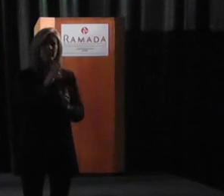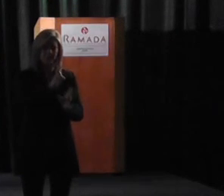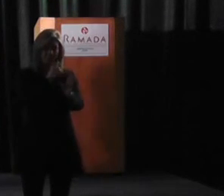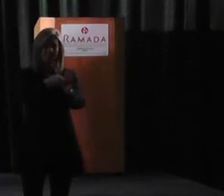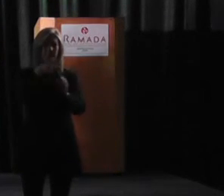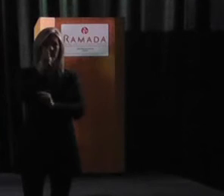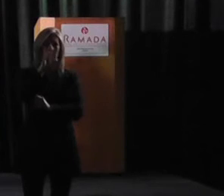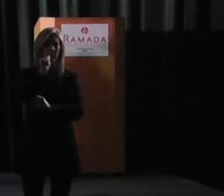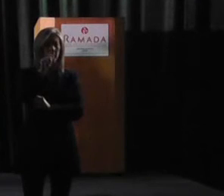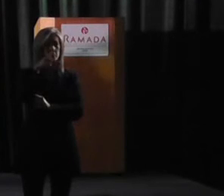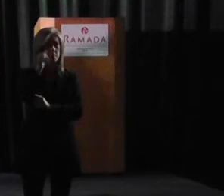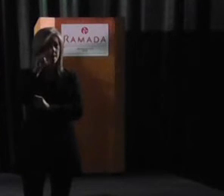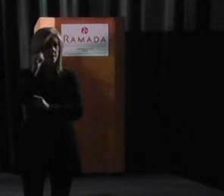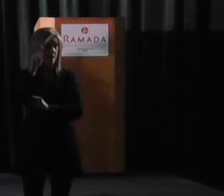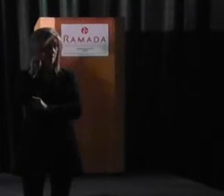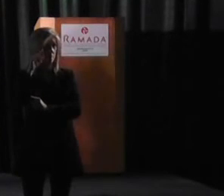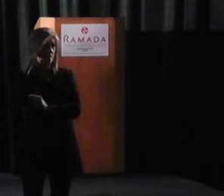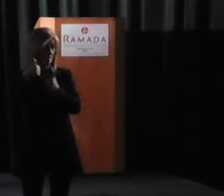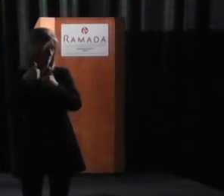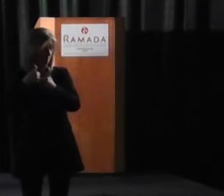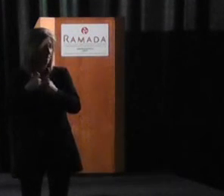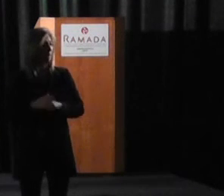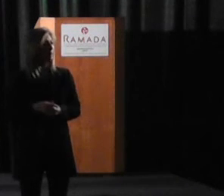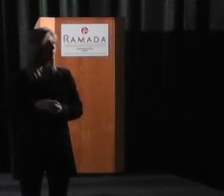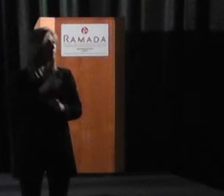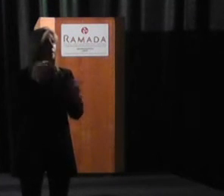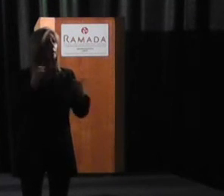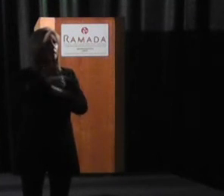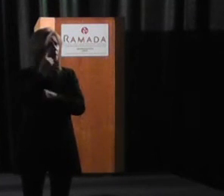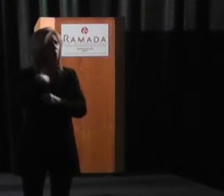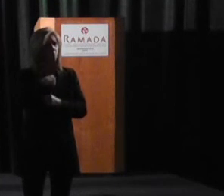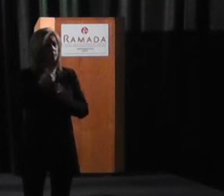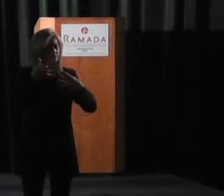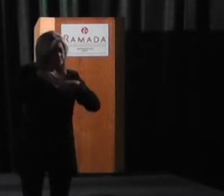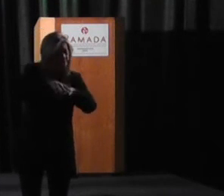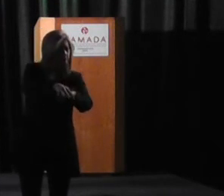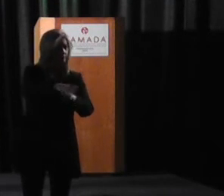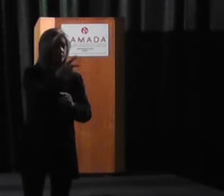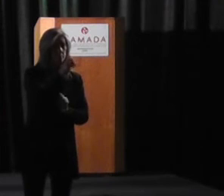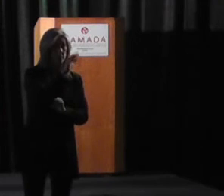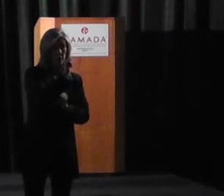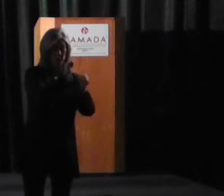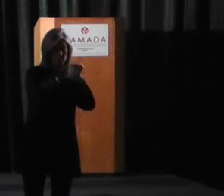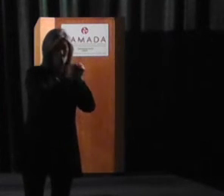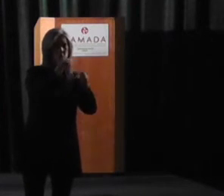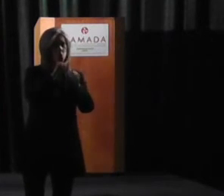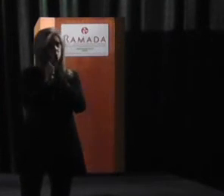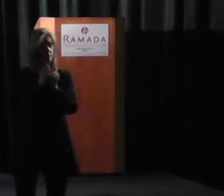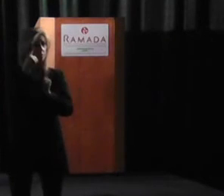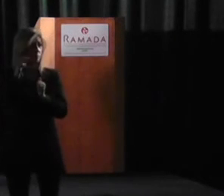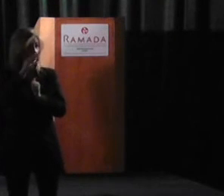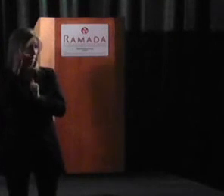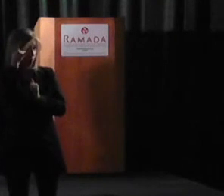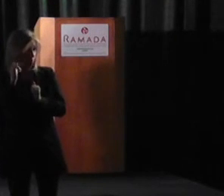In partnership with the U of A, the Steadward Center is working to integrate para sport into the green and gold system and use sport science to